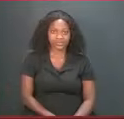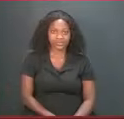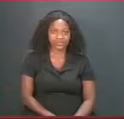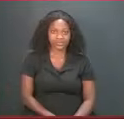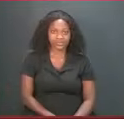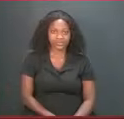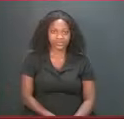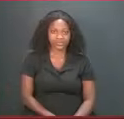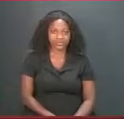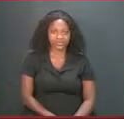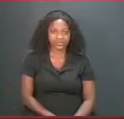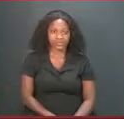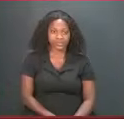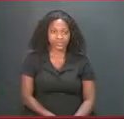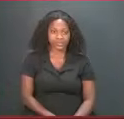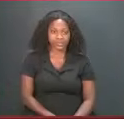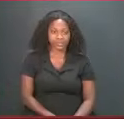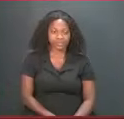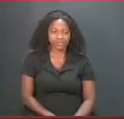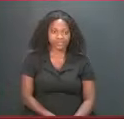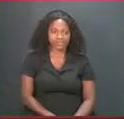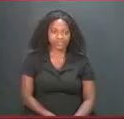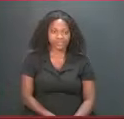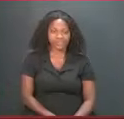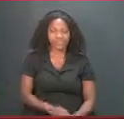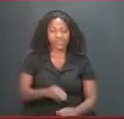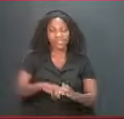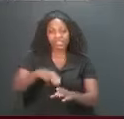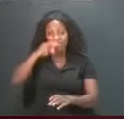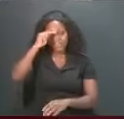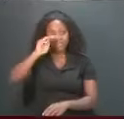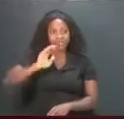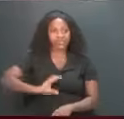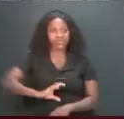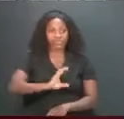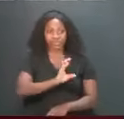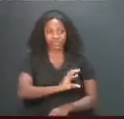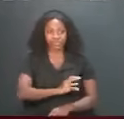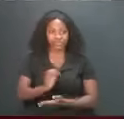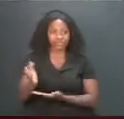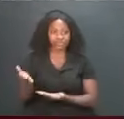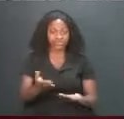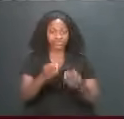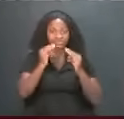Mr. Speaker, the chairman of the committee will move the motion.